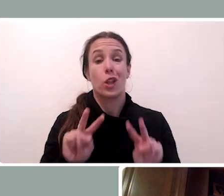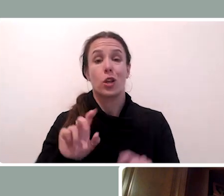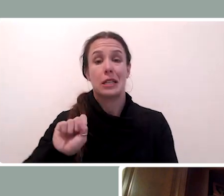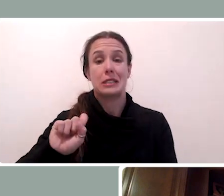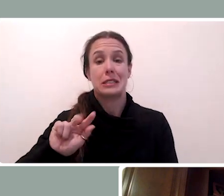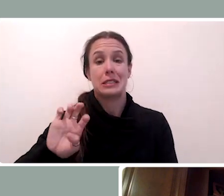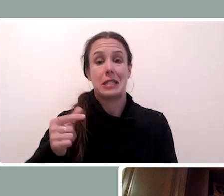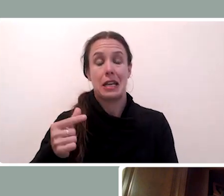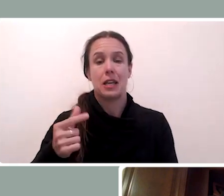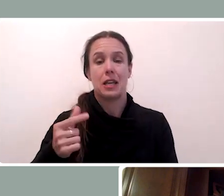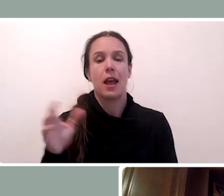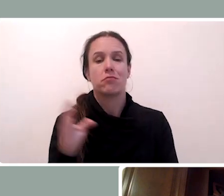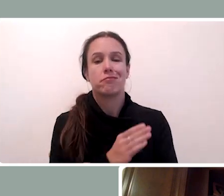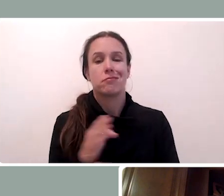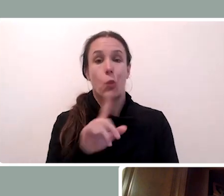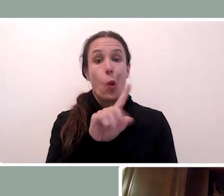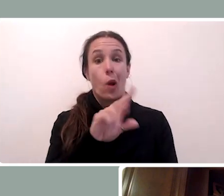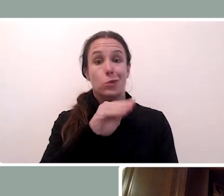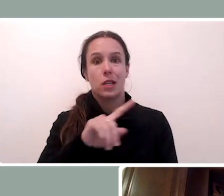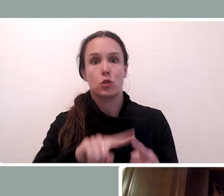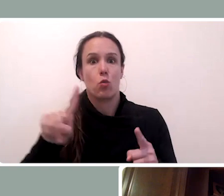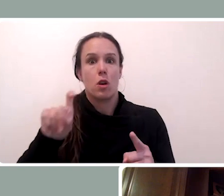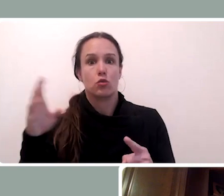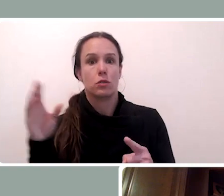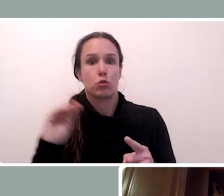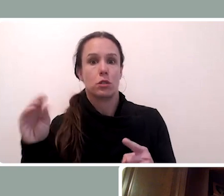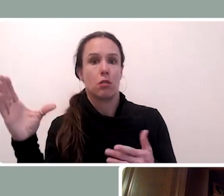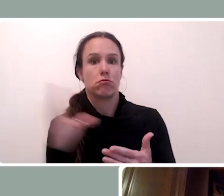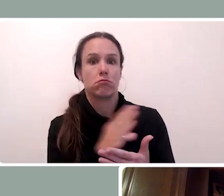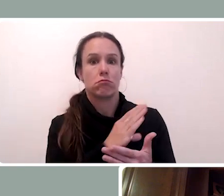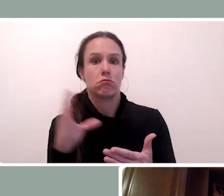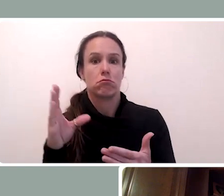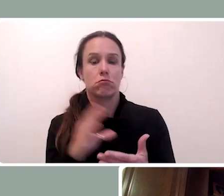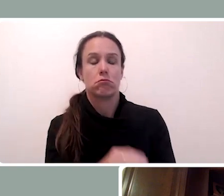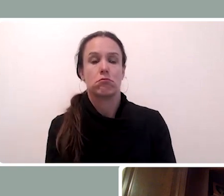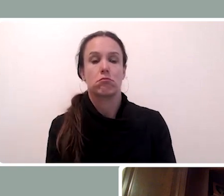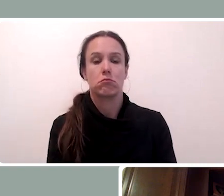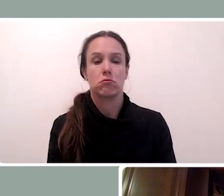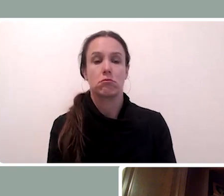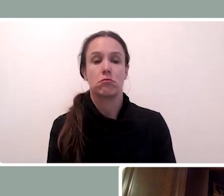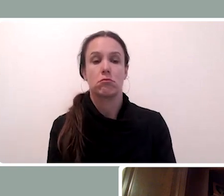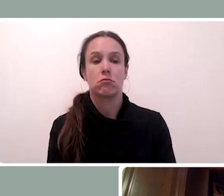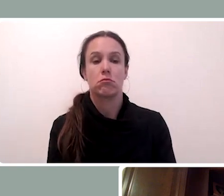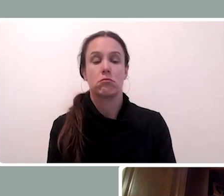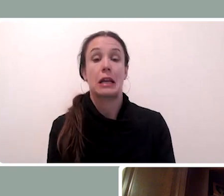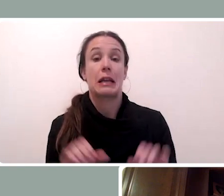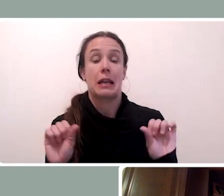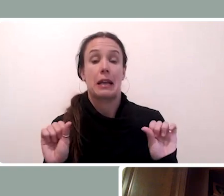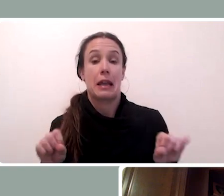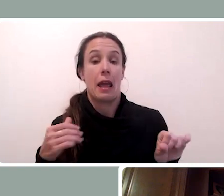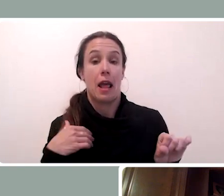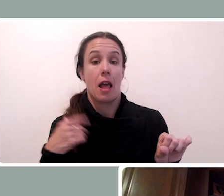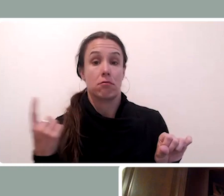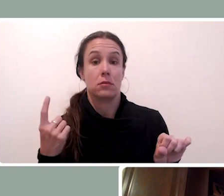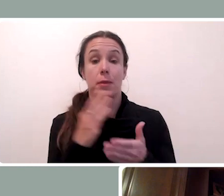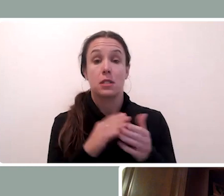vary from 1% to 100%. And I think and there can be tumor heterogeneity. Some areas may be slightly